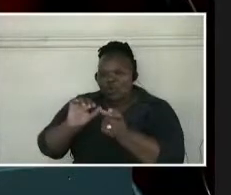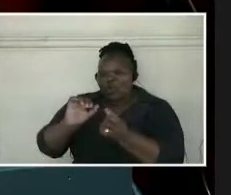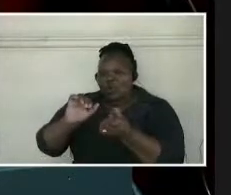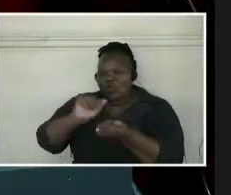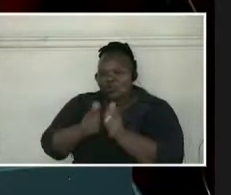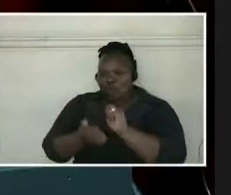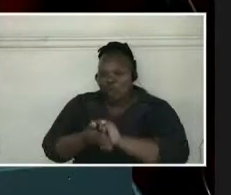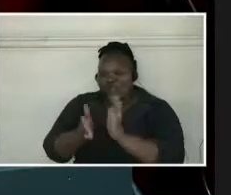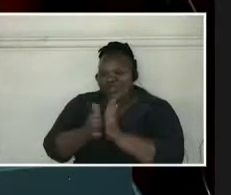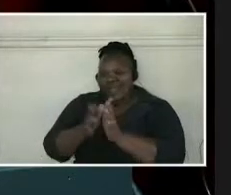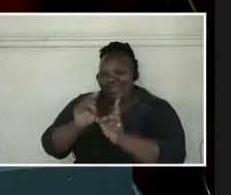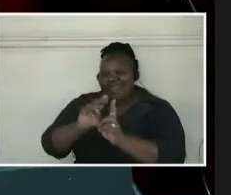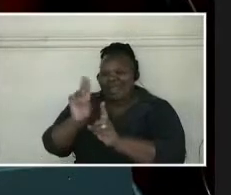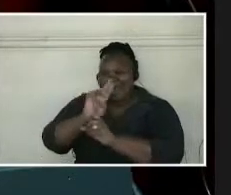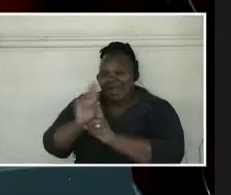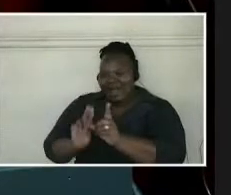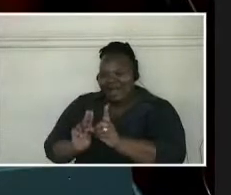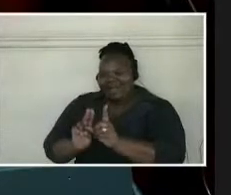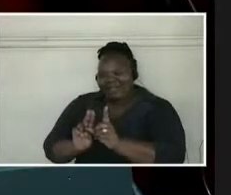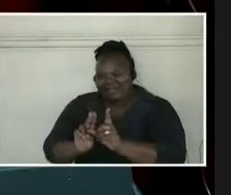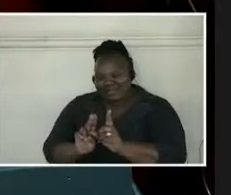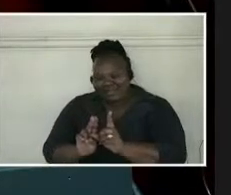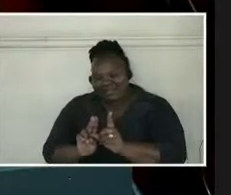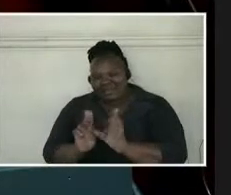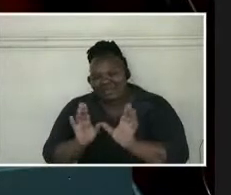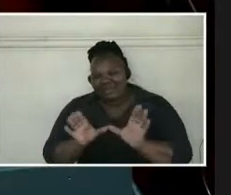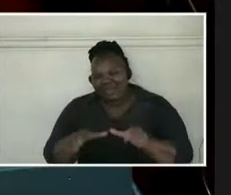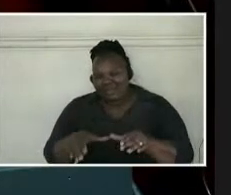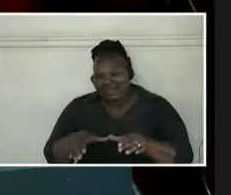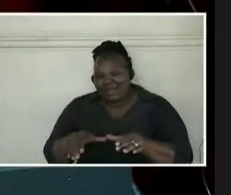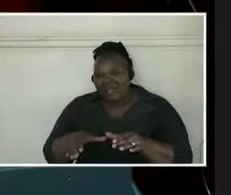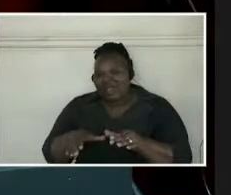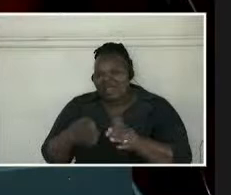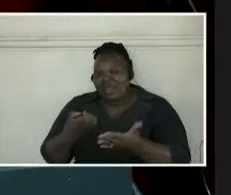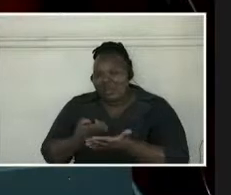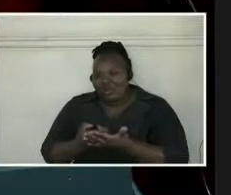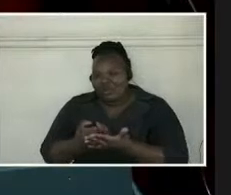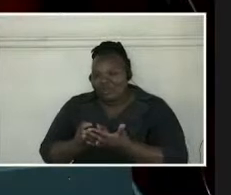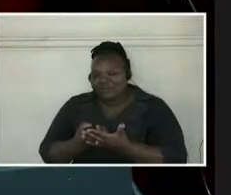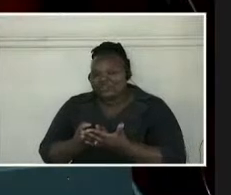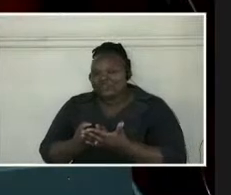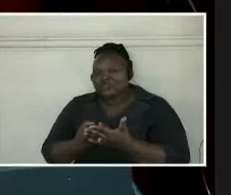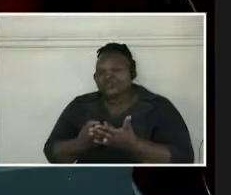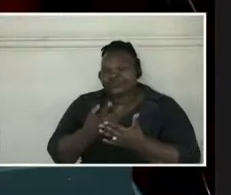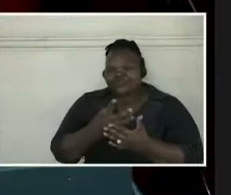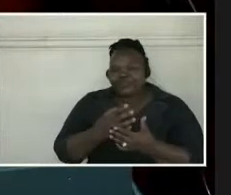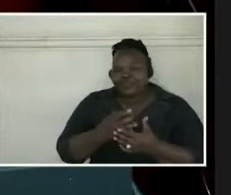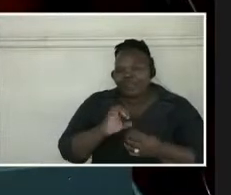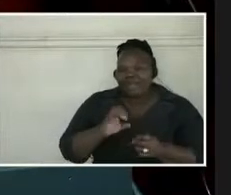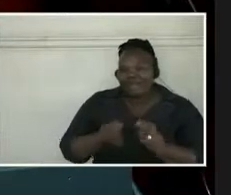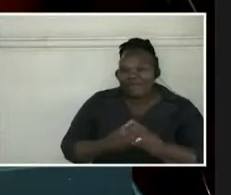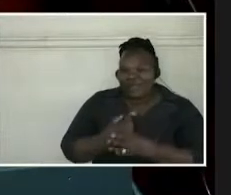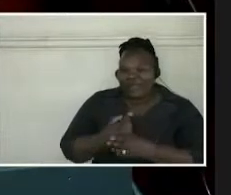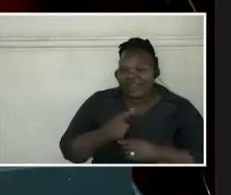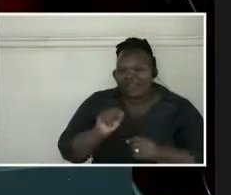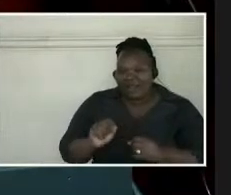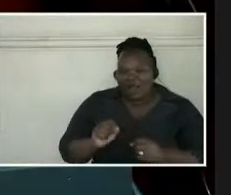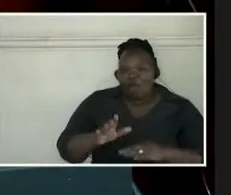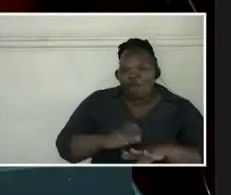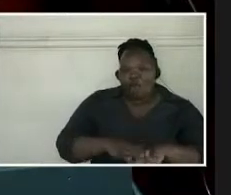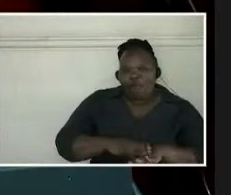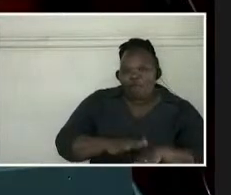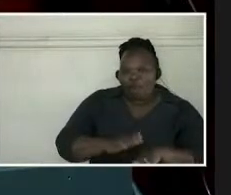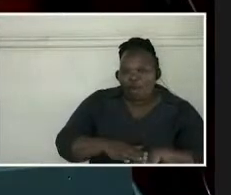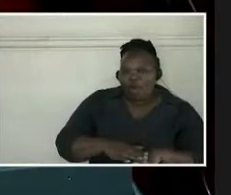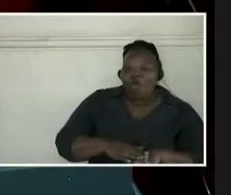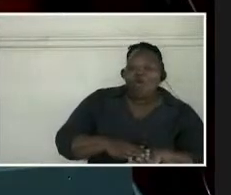sector our provincial economy was not spared from the negative impact of this pandemic furthermore we